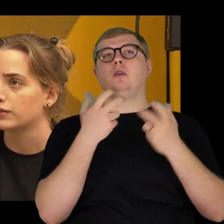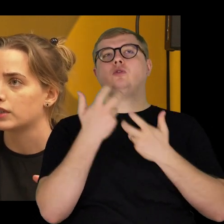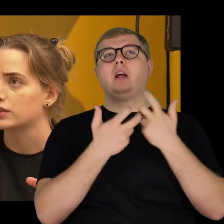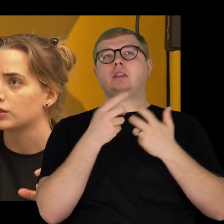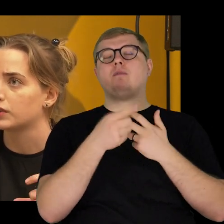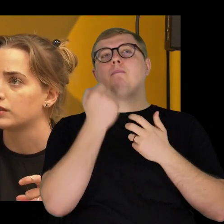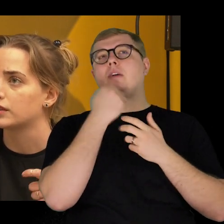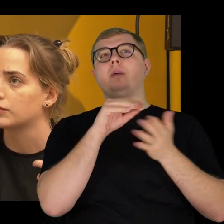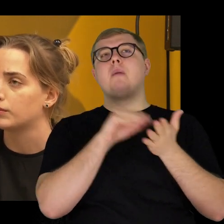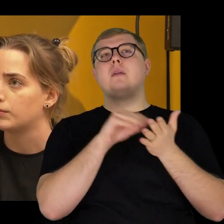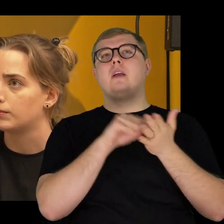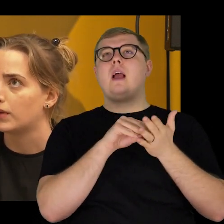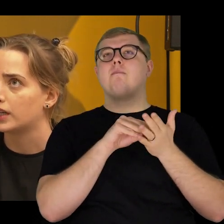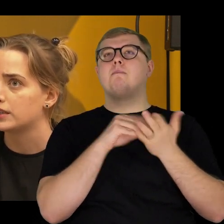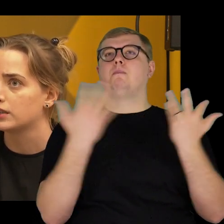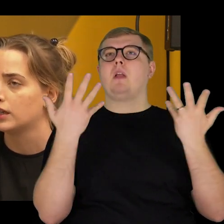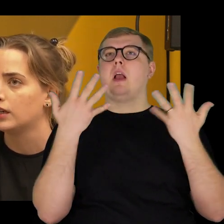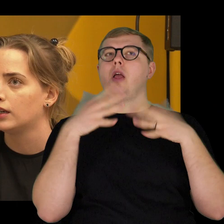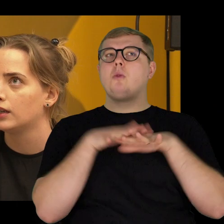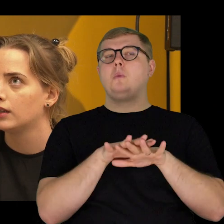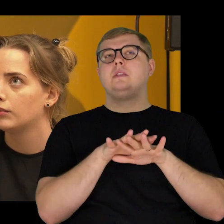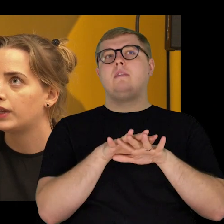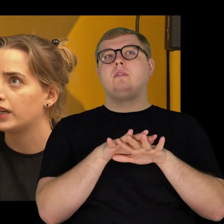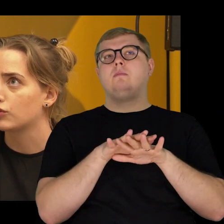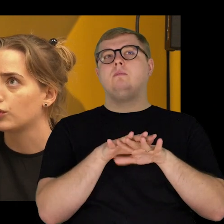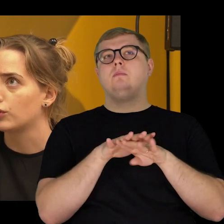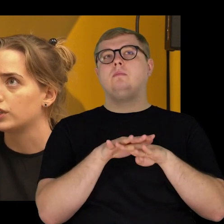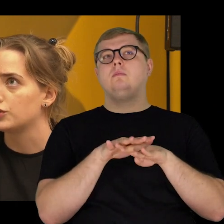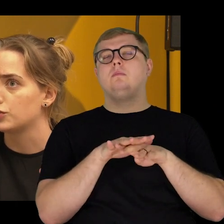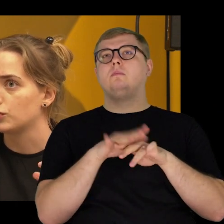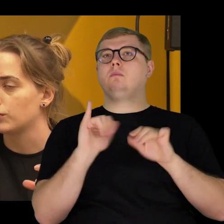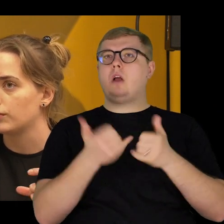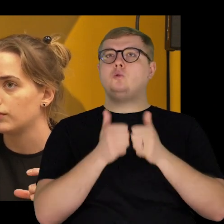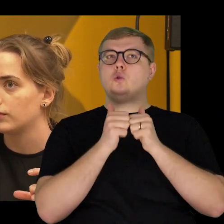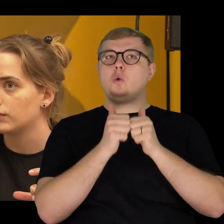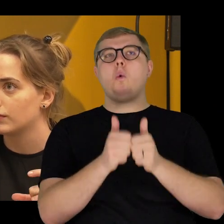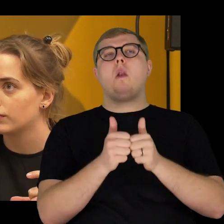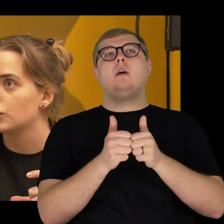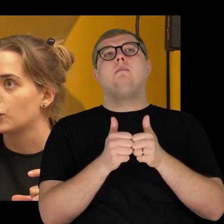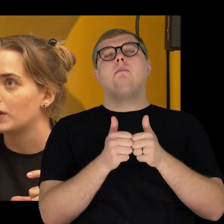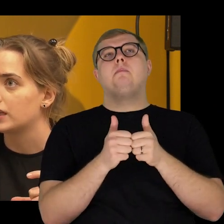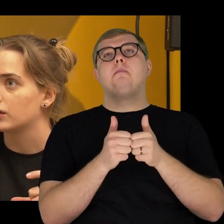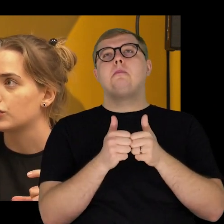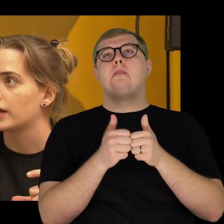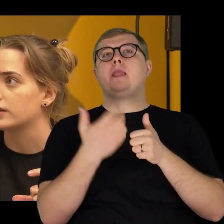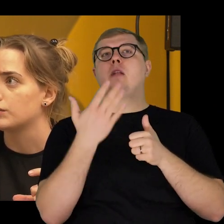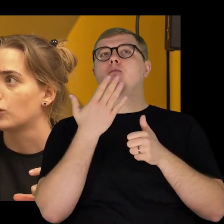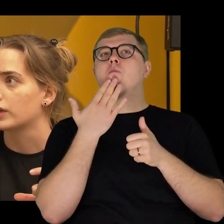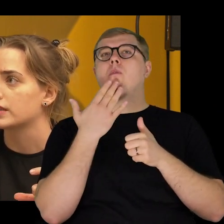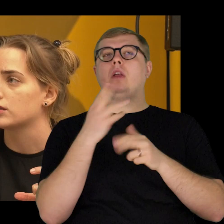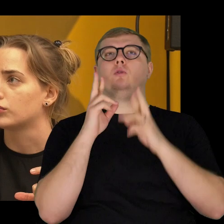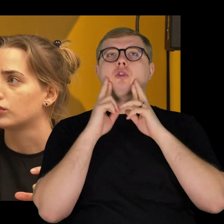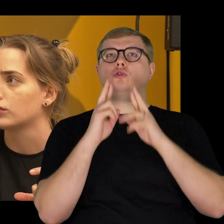inclusive, as something that might play a role into, making reality